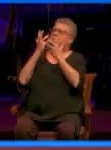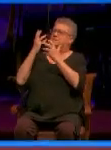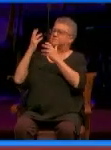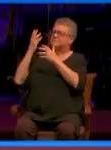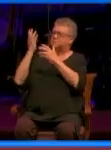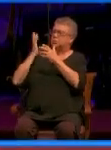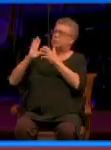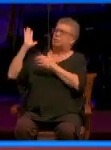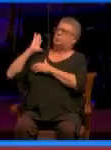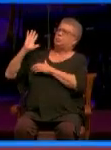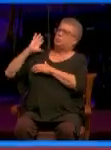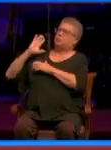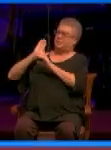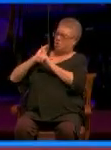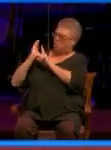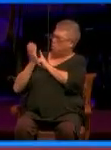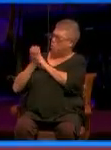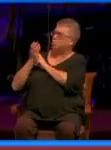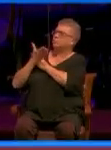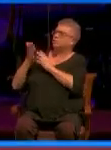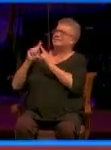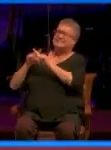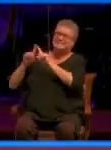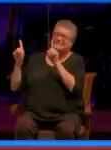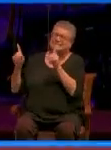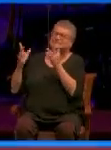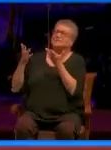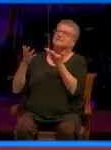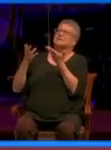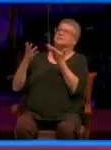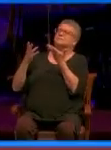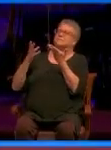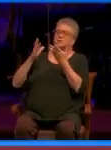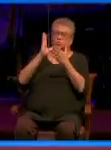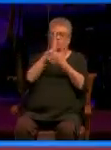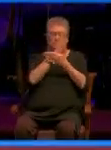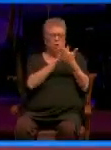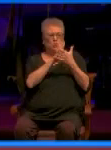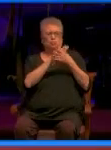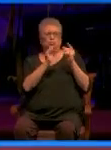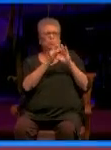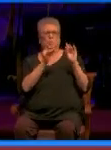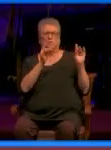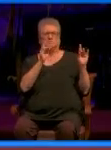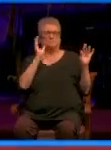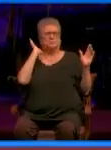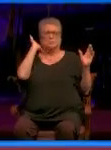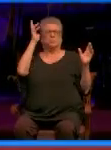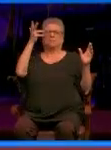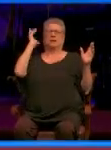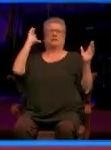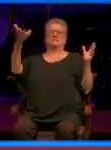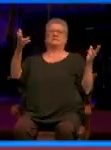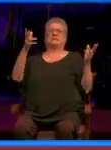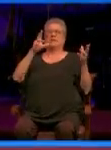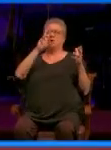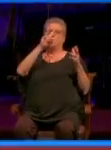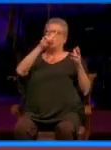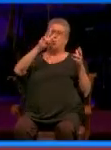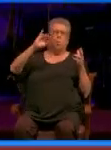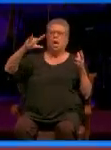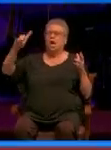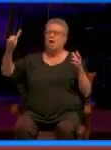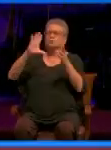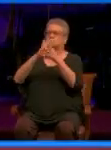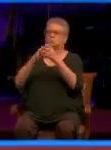are cultural things, there are parts of the story that seem outlandish, they seem wild, there are